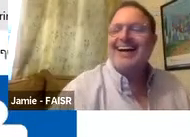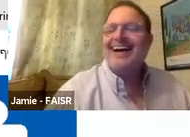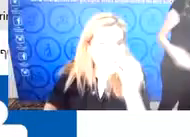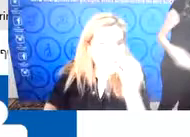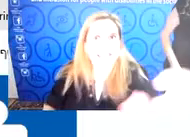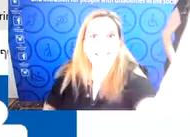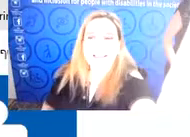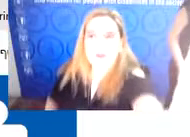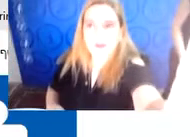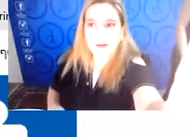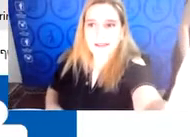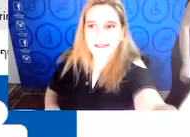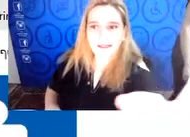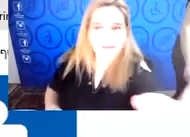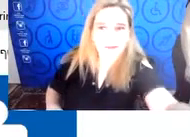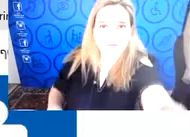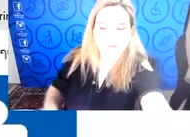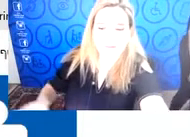Okay, guys, so